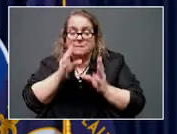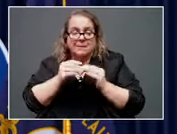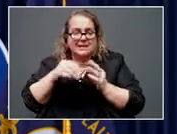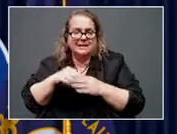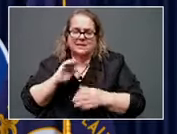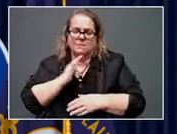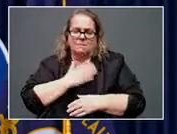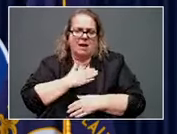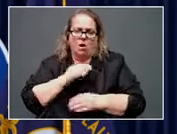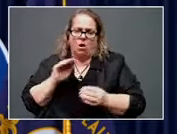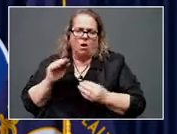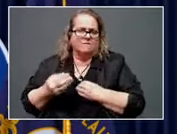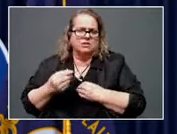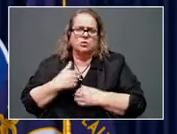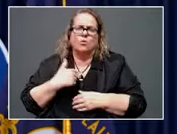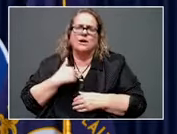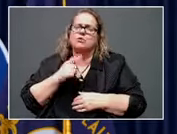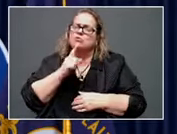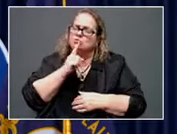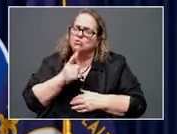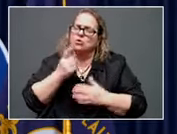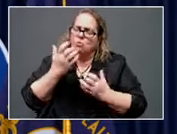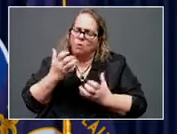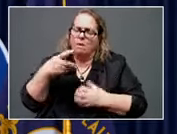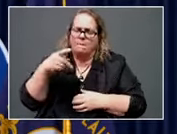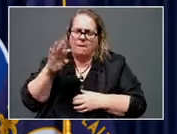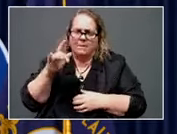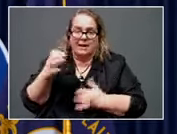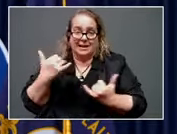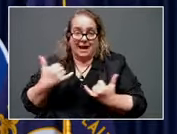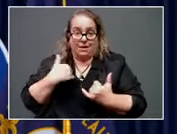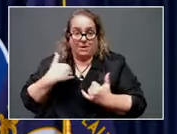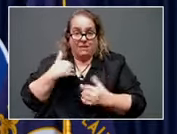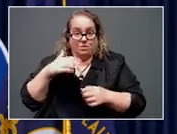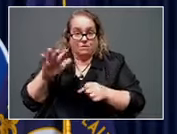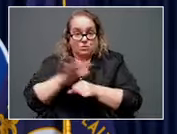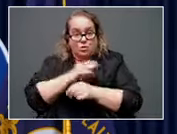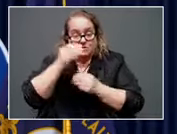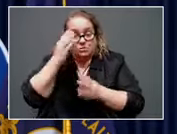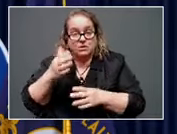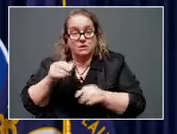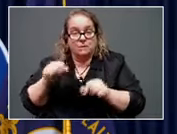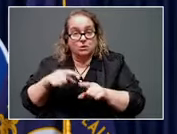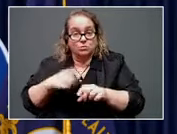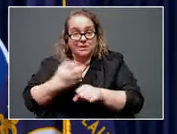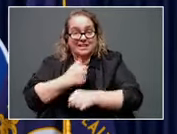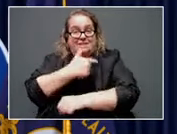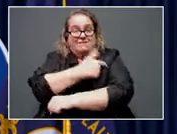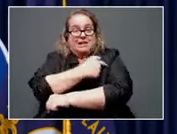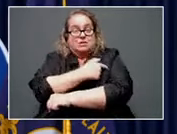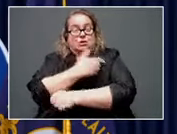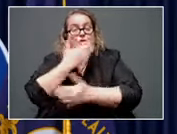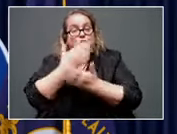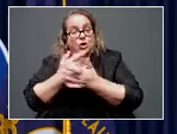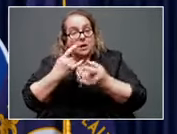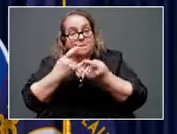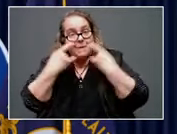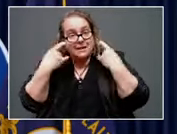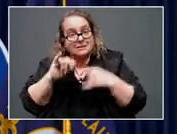want the public, now that we have all this information, the ability to get vaccinated, good masks that work, just to